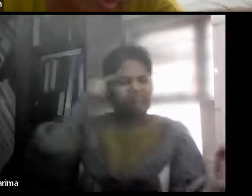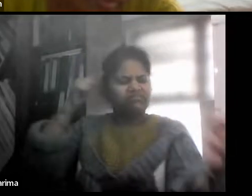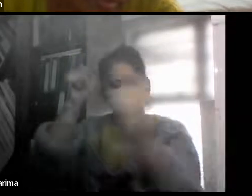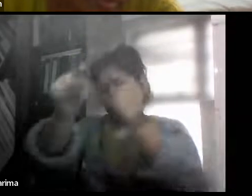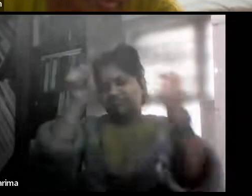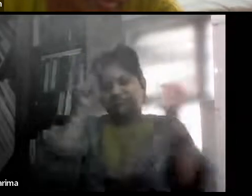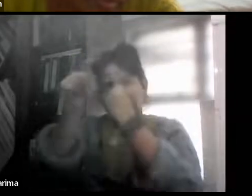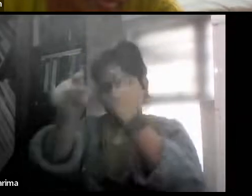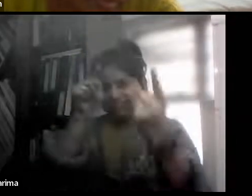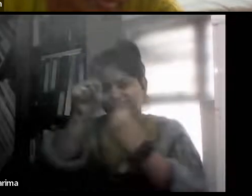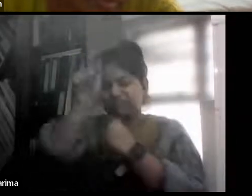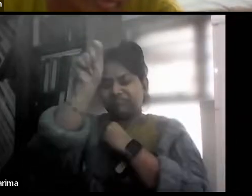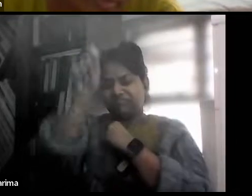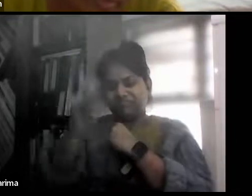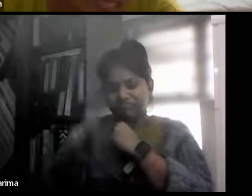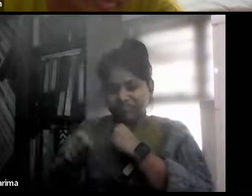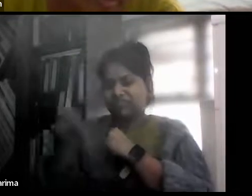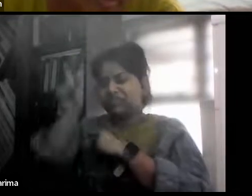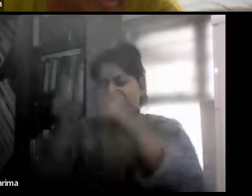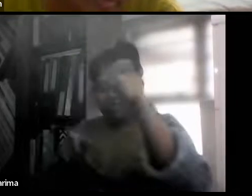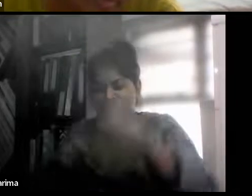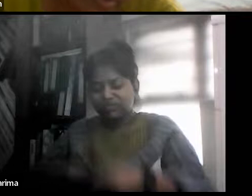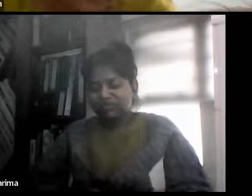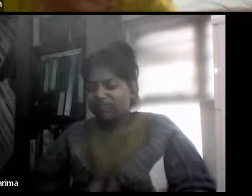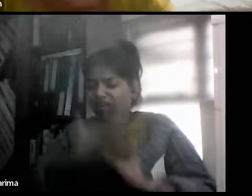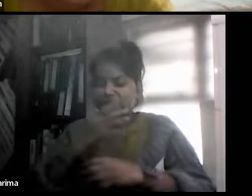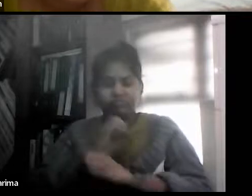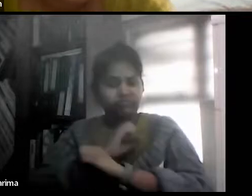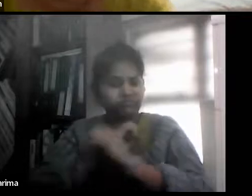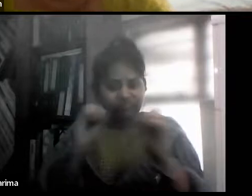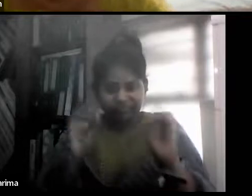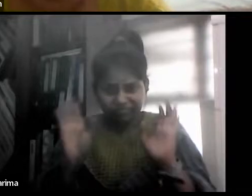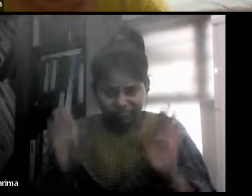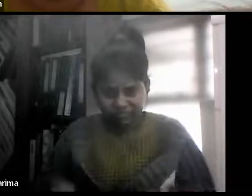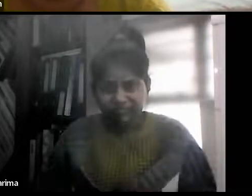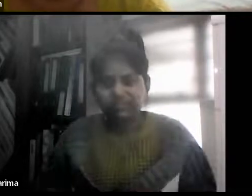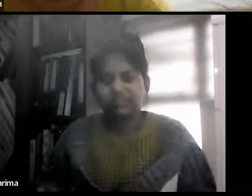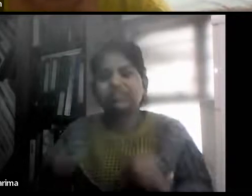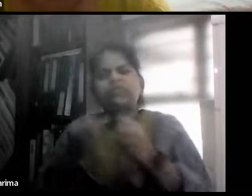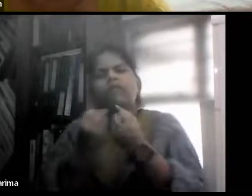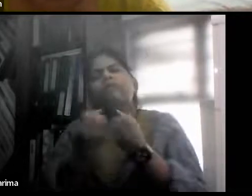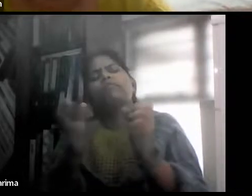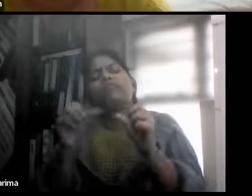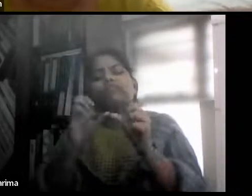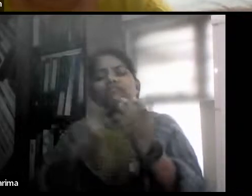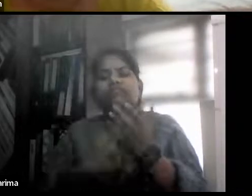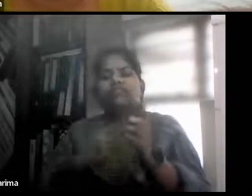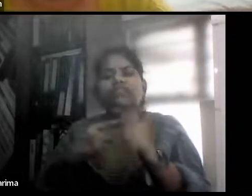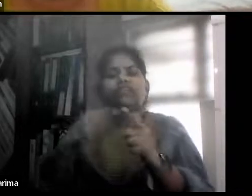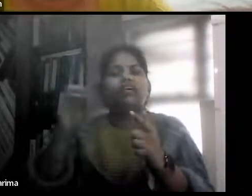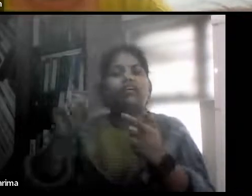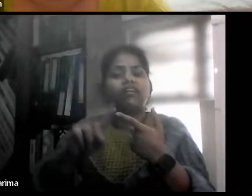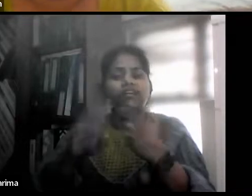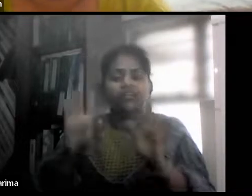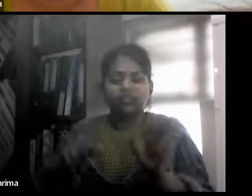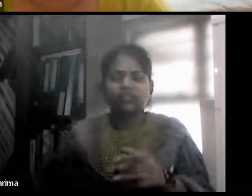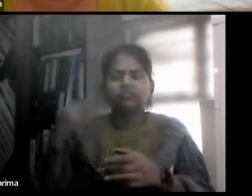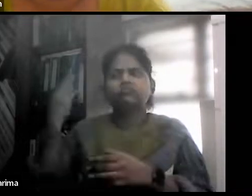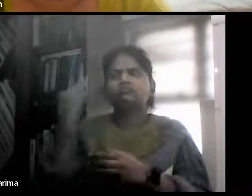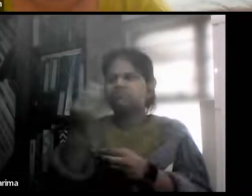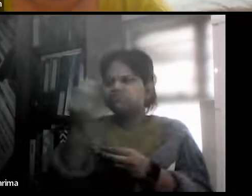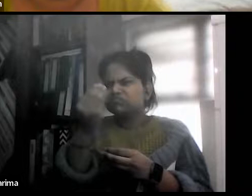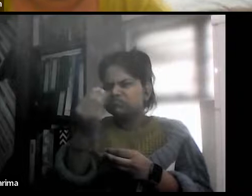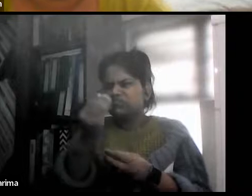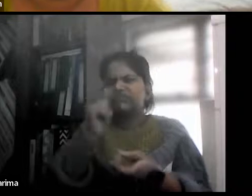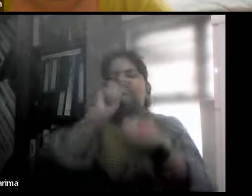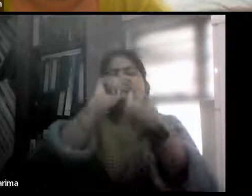were pushing against this. And as you see with the Time article, there was so much backlash that actually something has changed. And I know that in